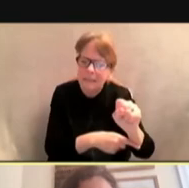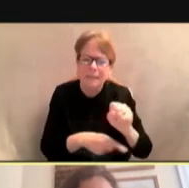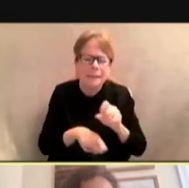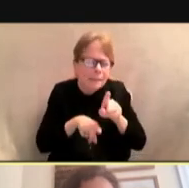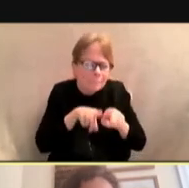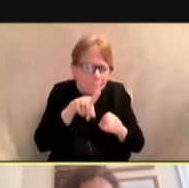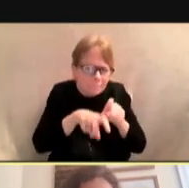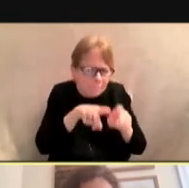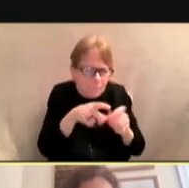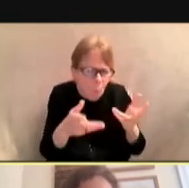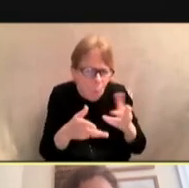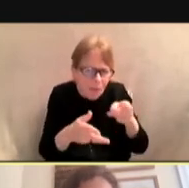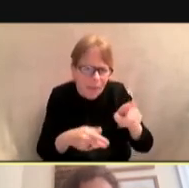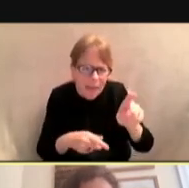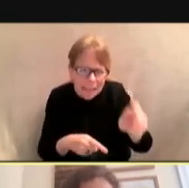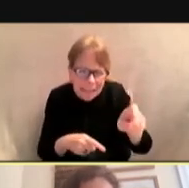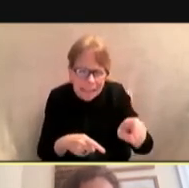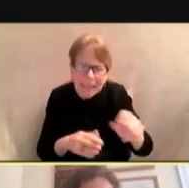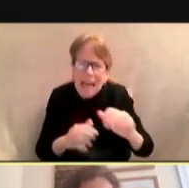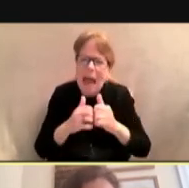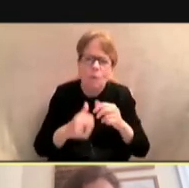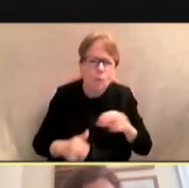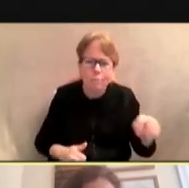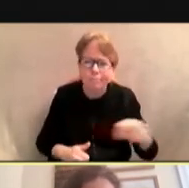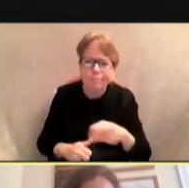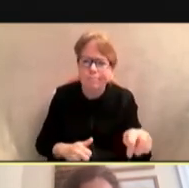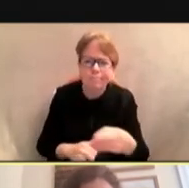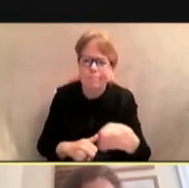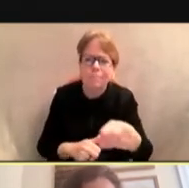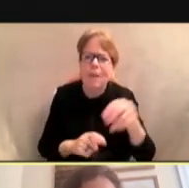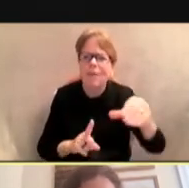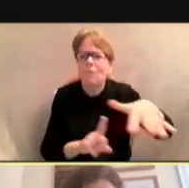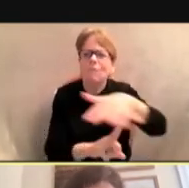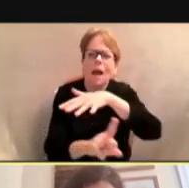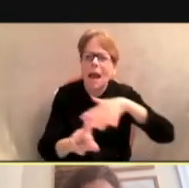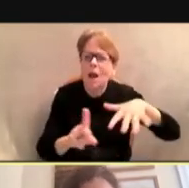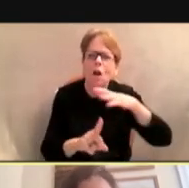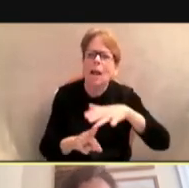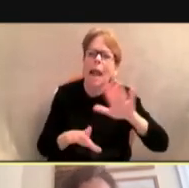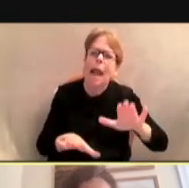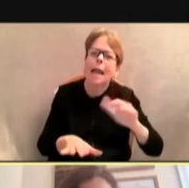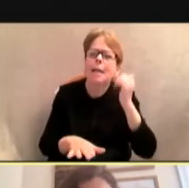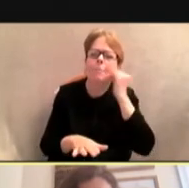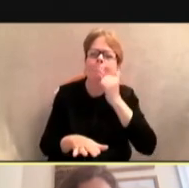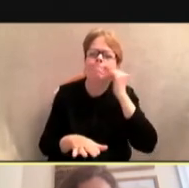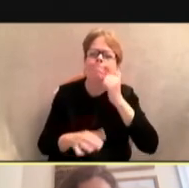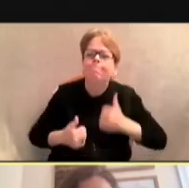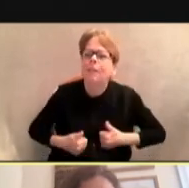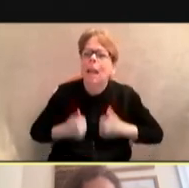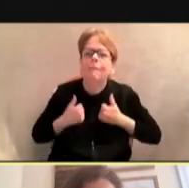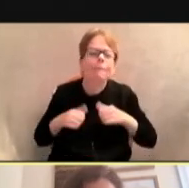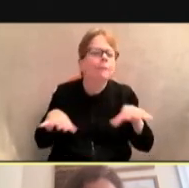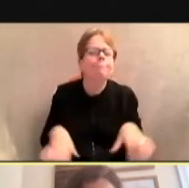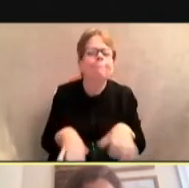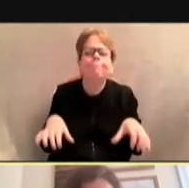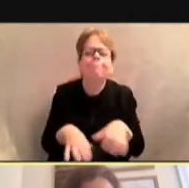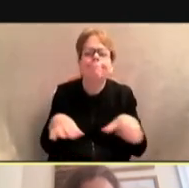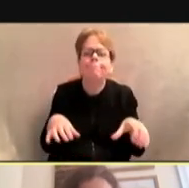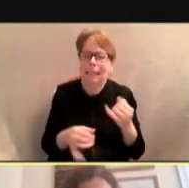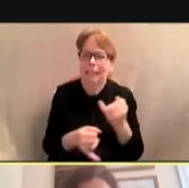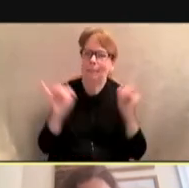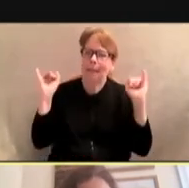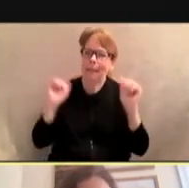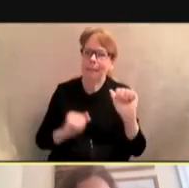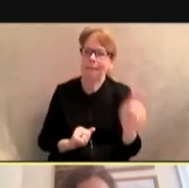to navigate freely in their environment and complete their activities of daily living as independently as possible.